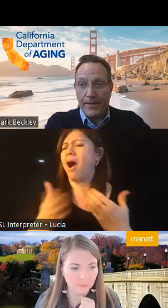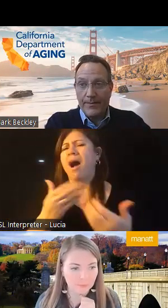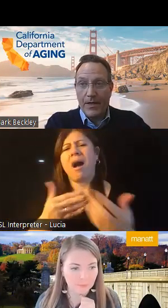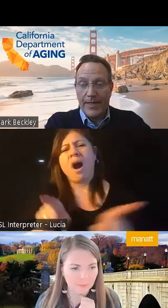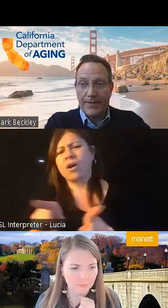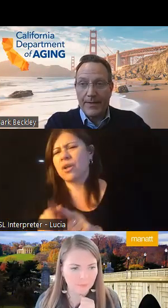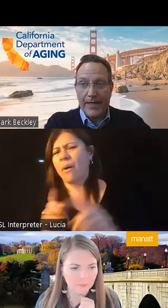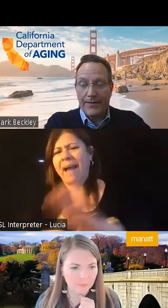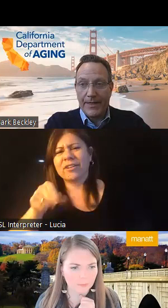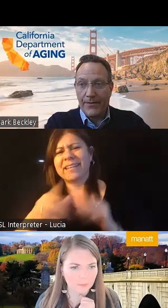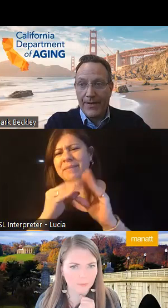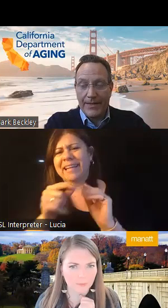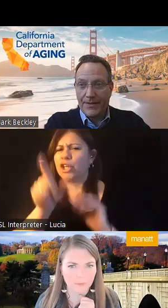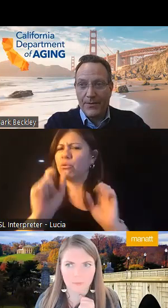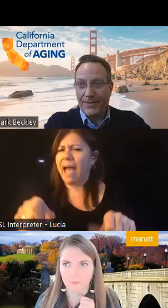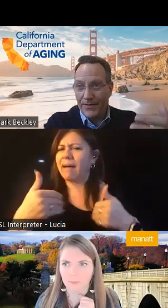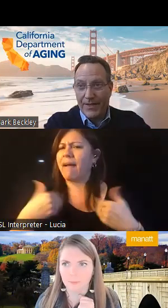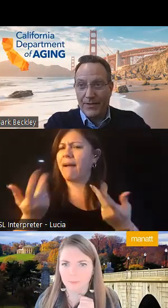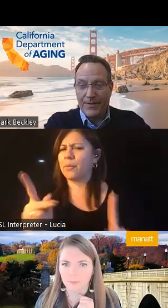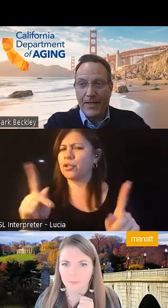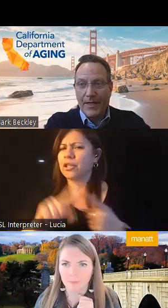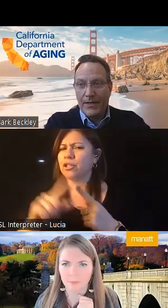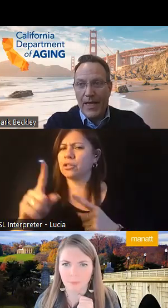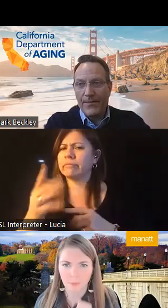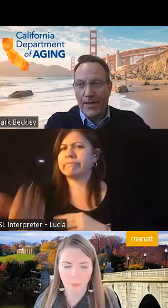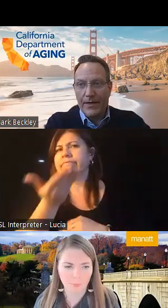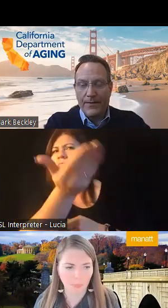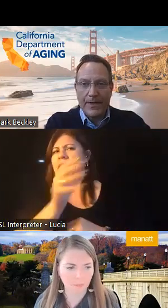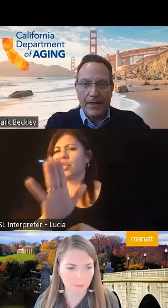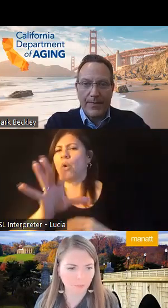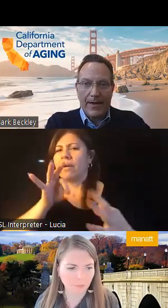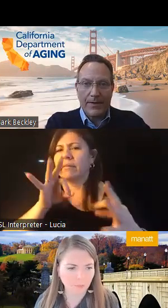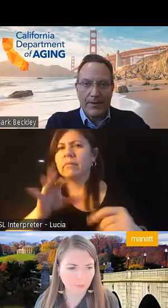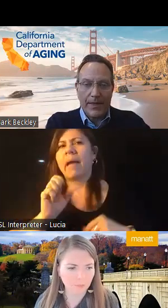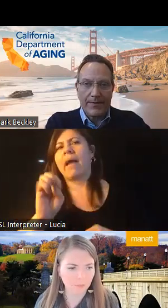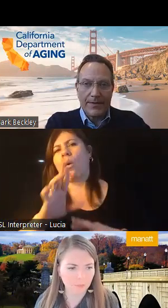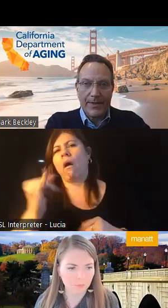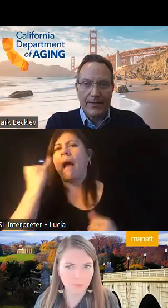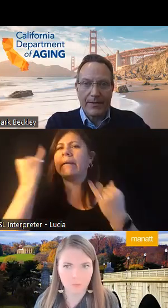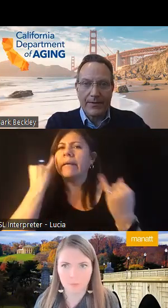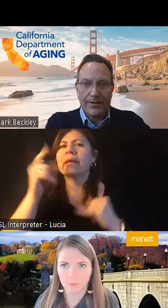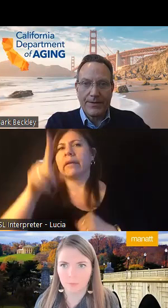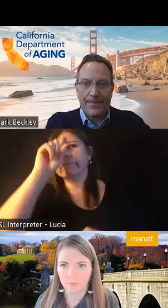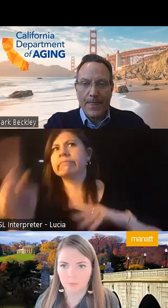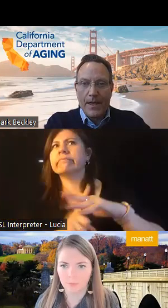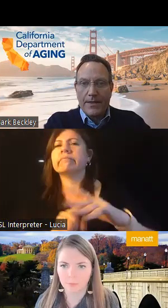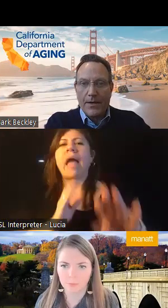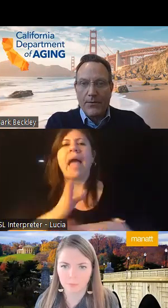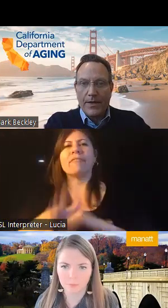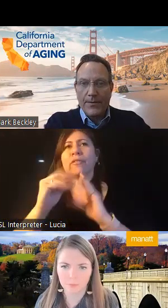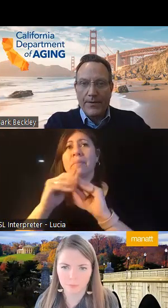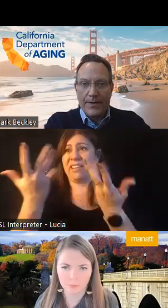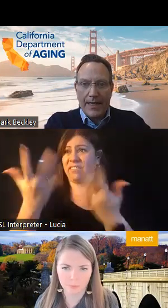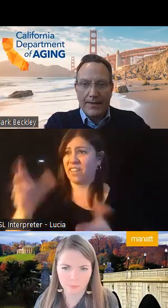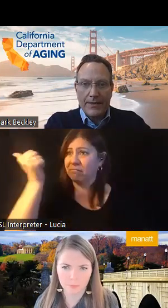submit comments about, any scope considerations you may have thought of after this meeting concludes. So